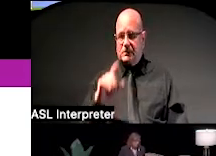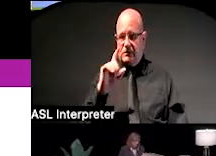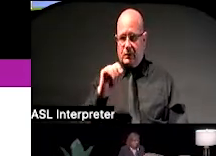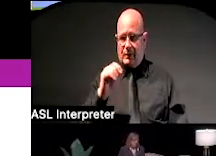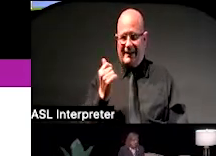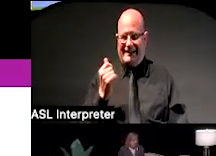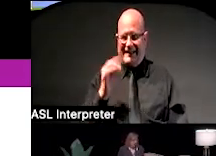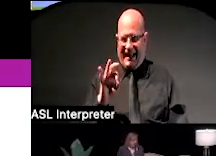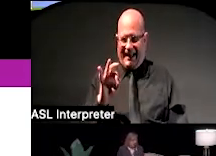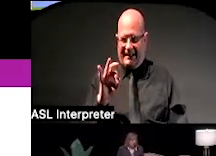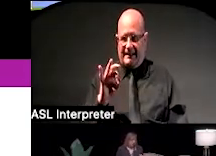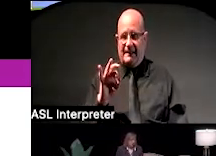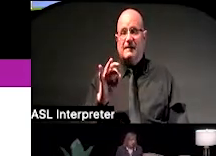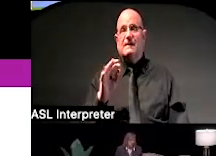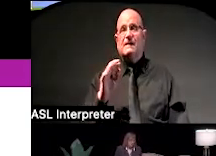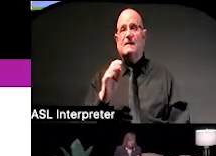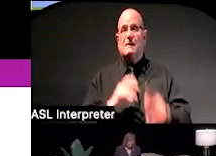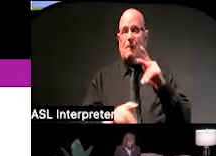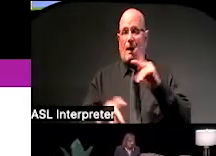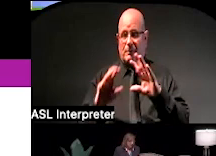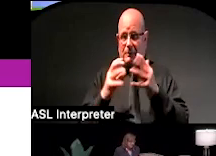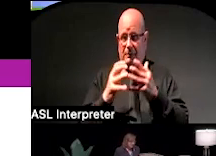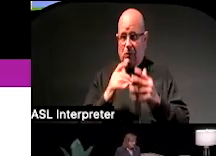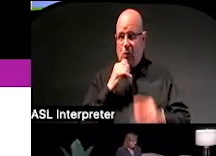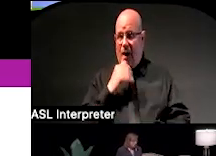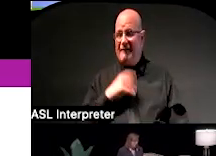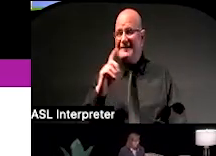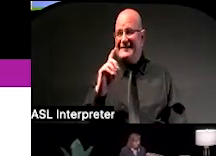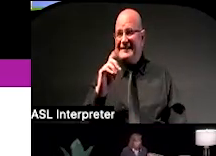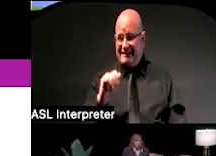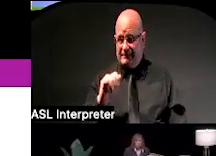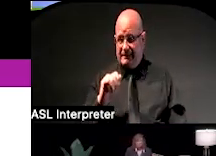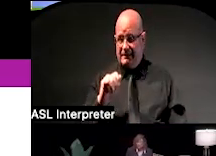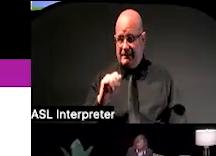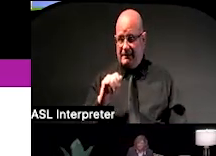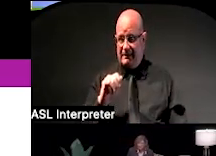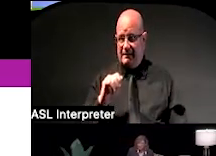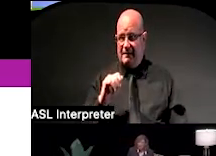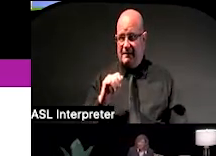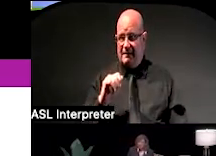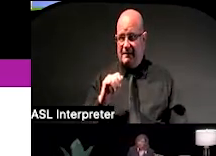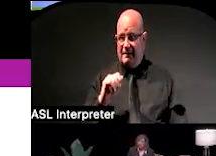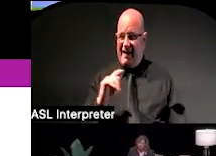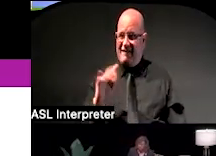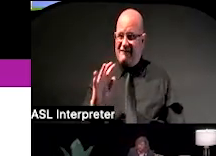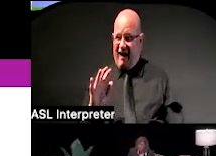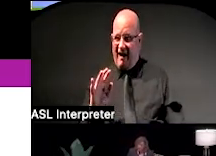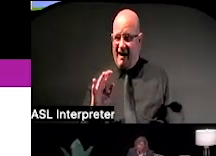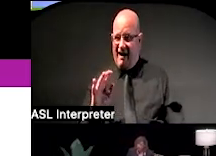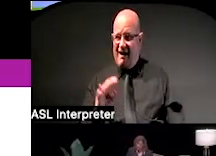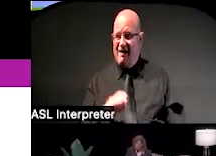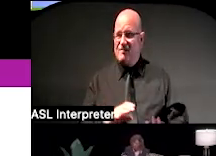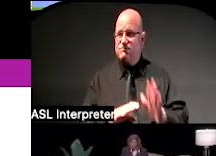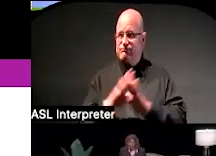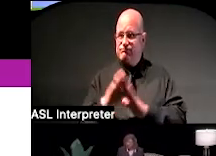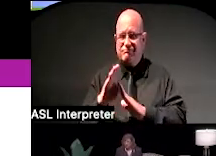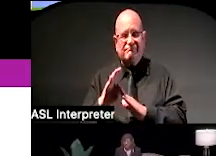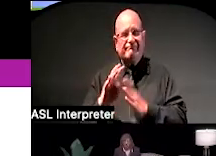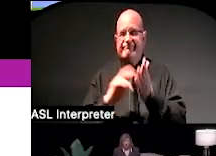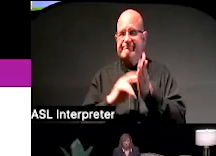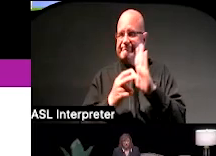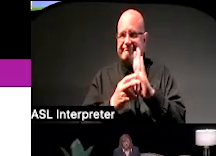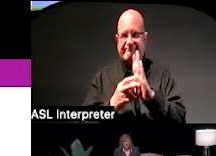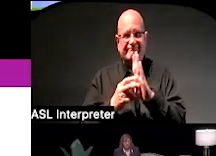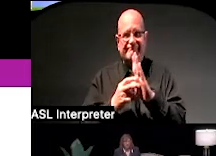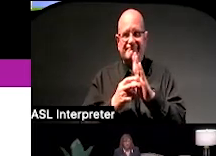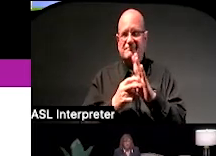in the population percentage of people with disabilities, 1 in 5. How do we define that? We've been talking about that